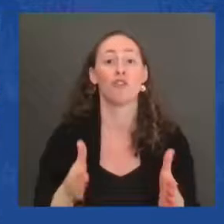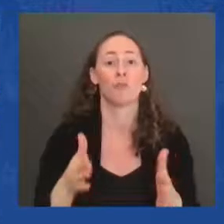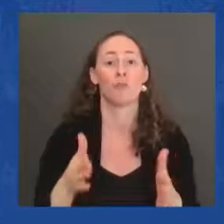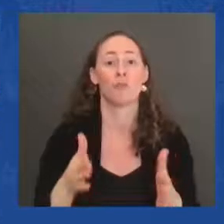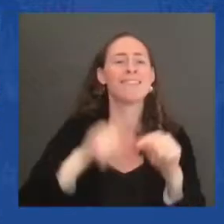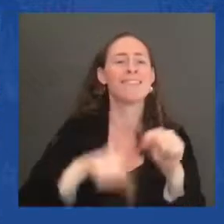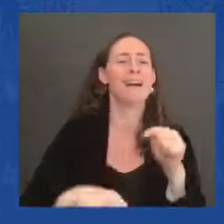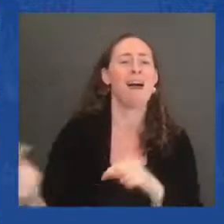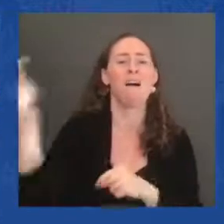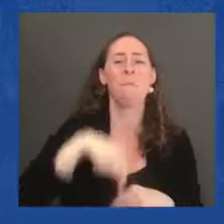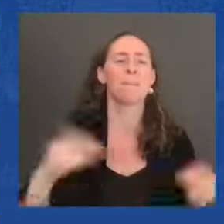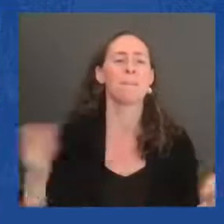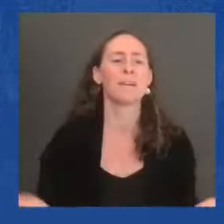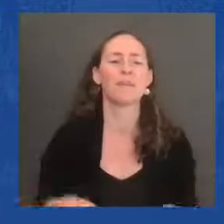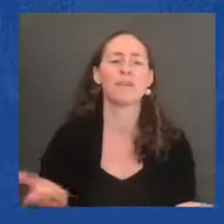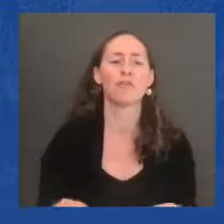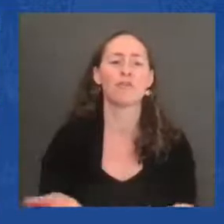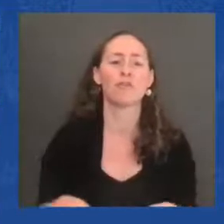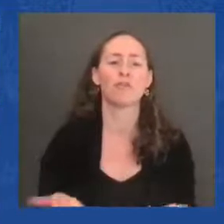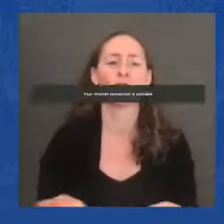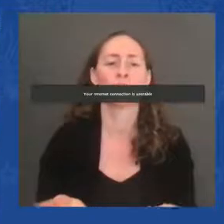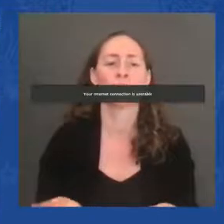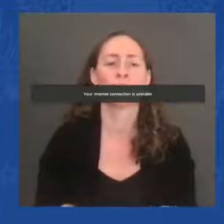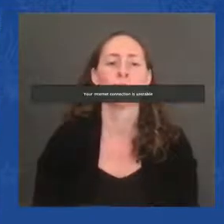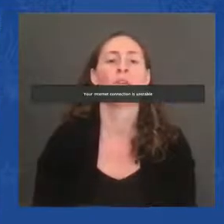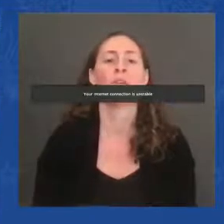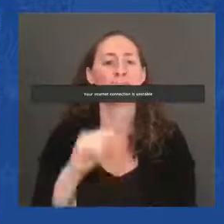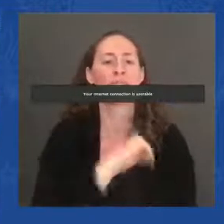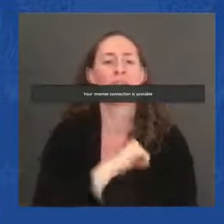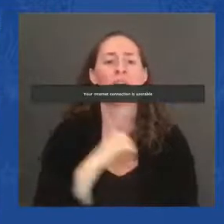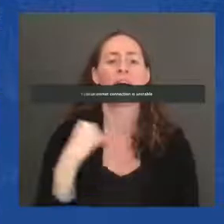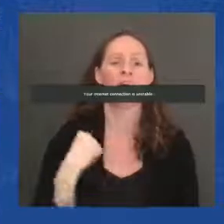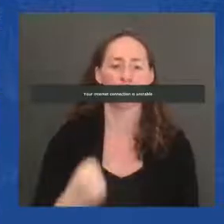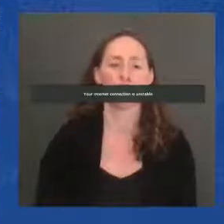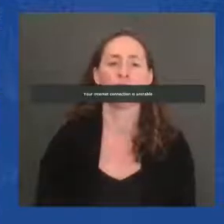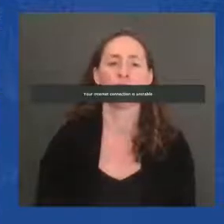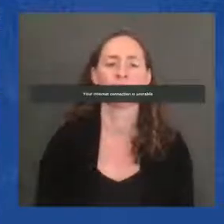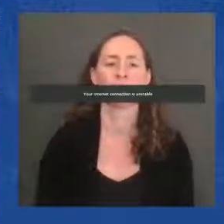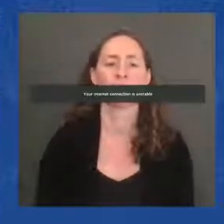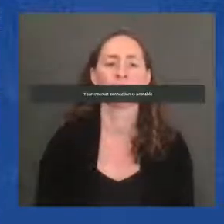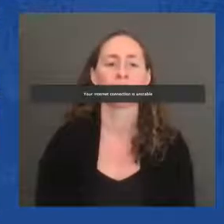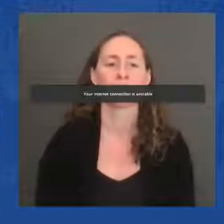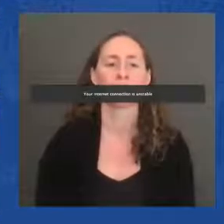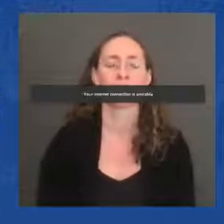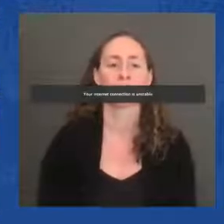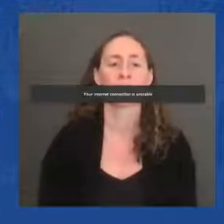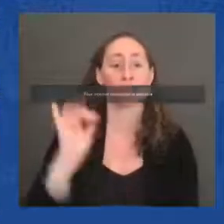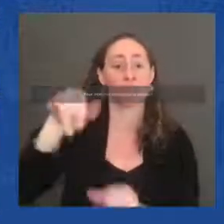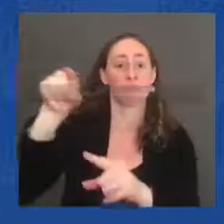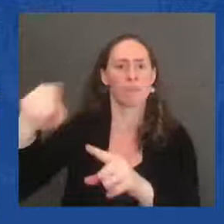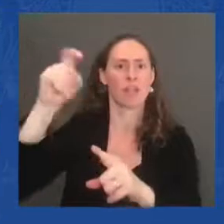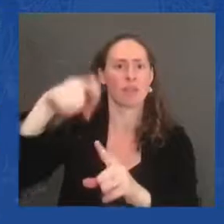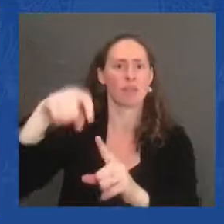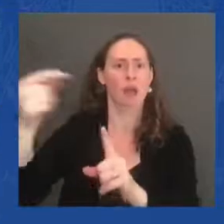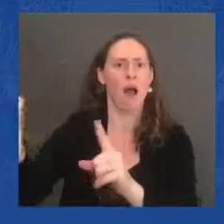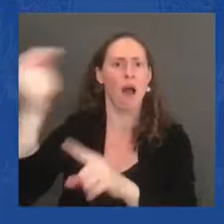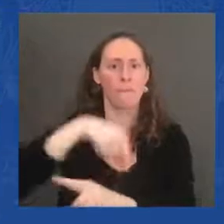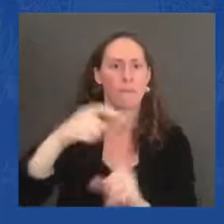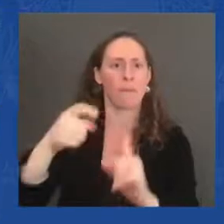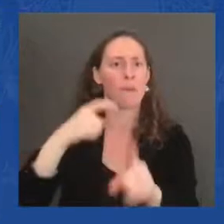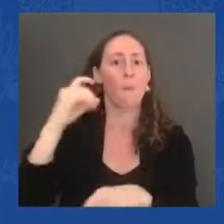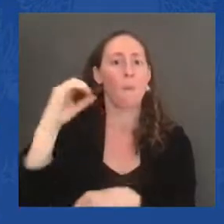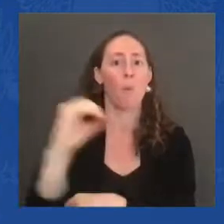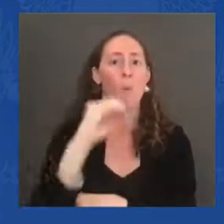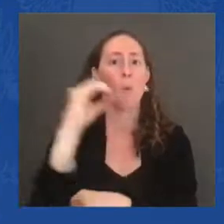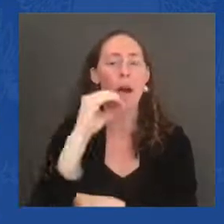Merkley were going to come from Oregon. We got a call while in flight. The weather's so bad they can't make it here. And so I just want to thank